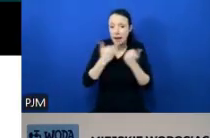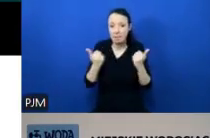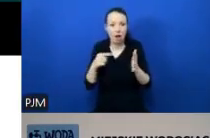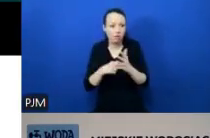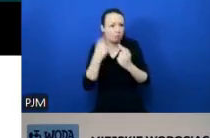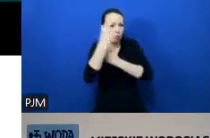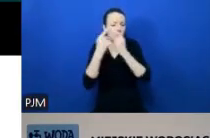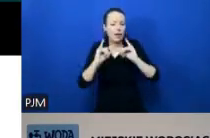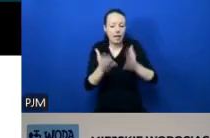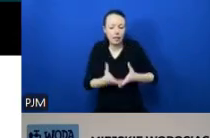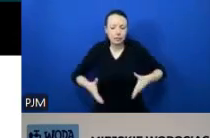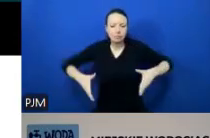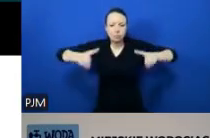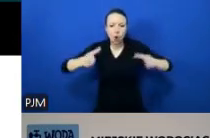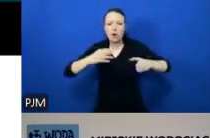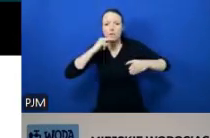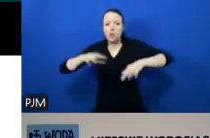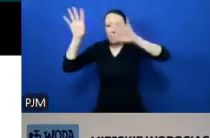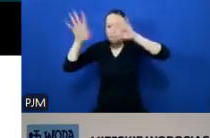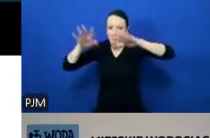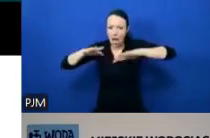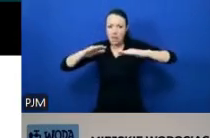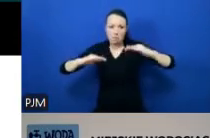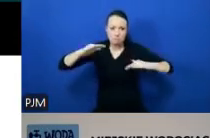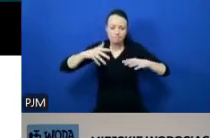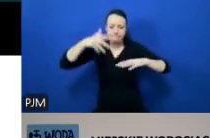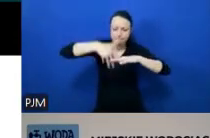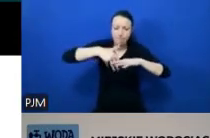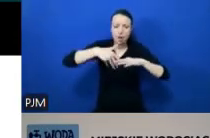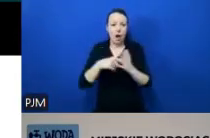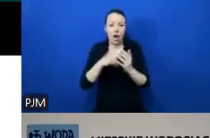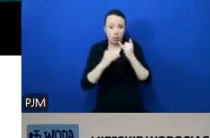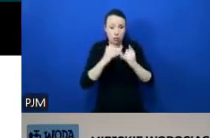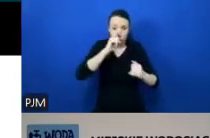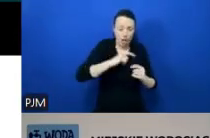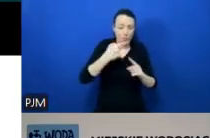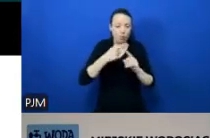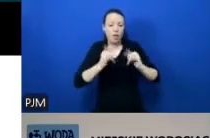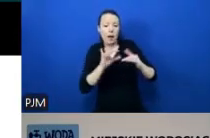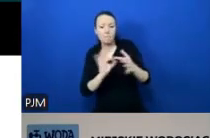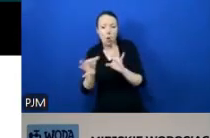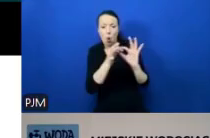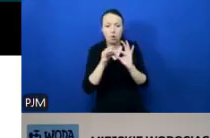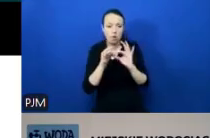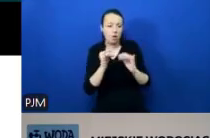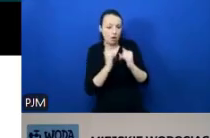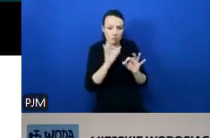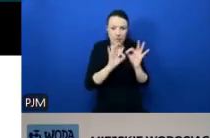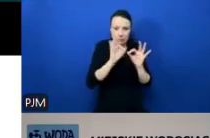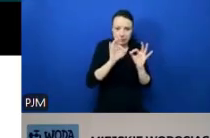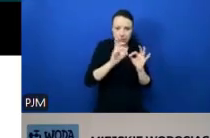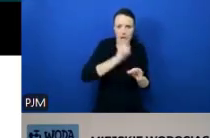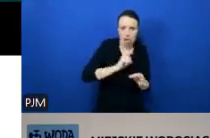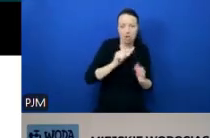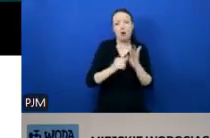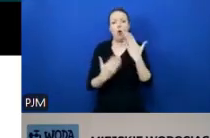network, with retention reservoirs or not, because all the local